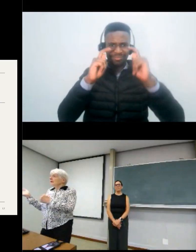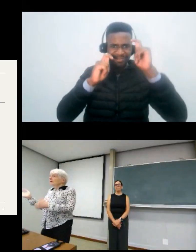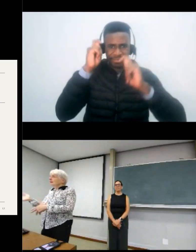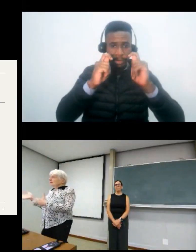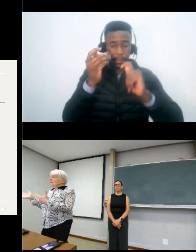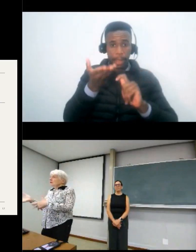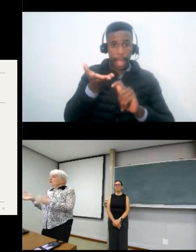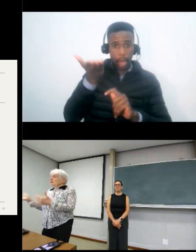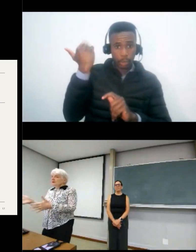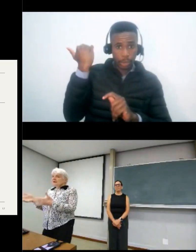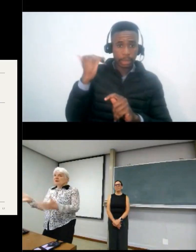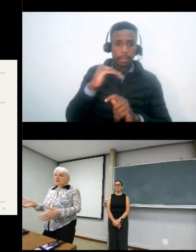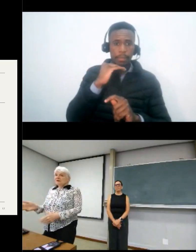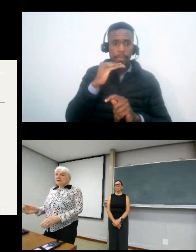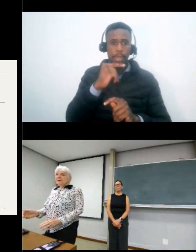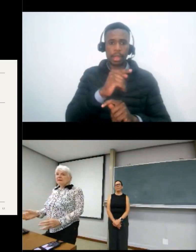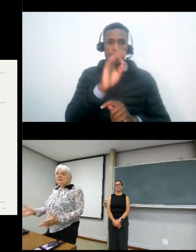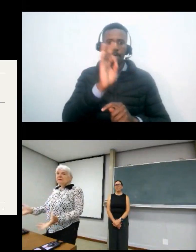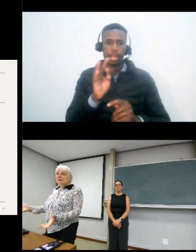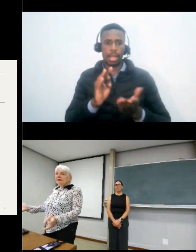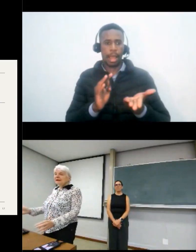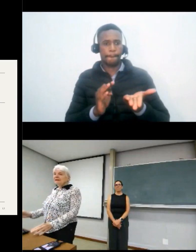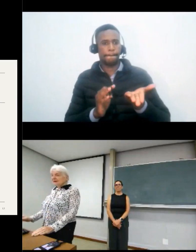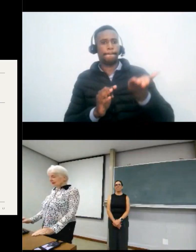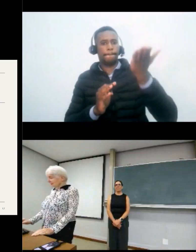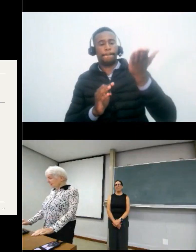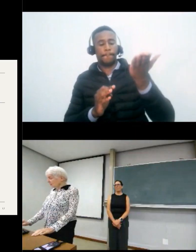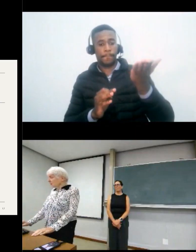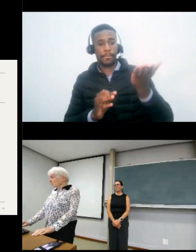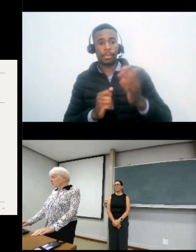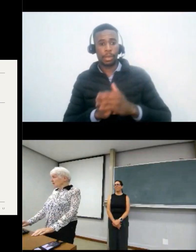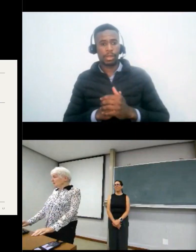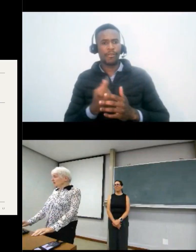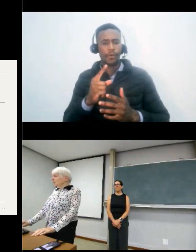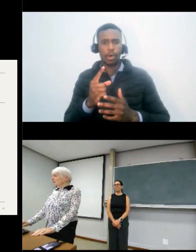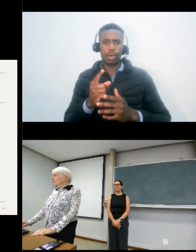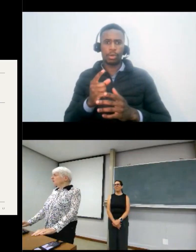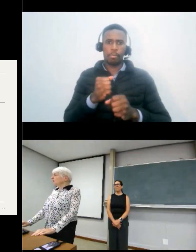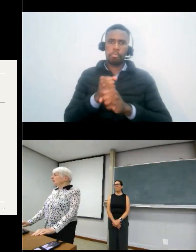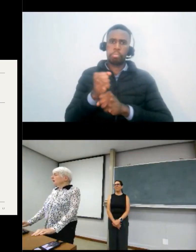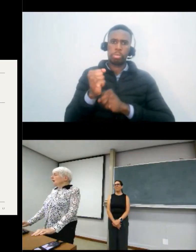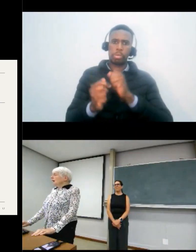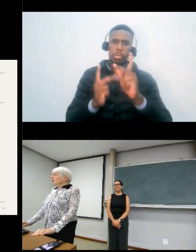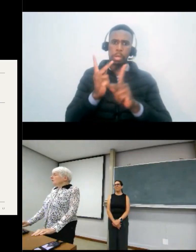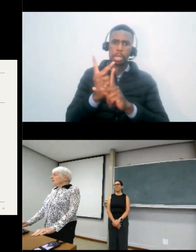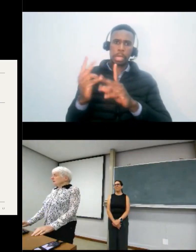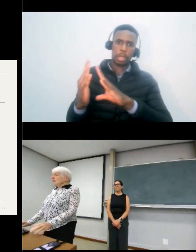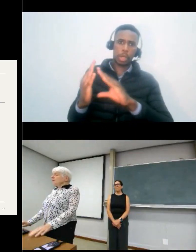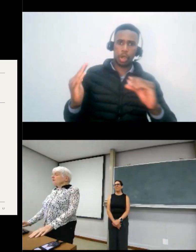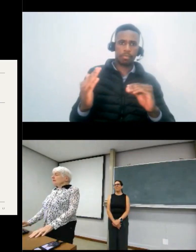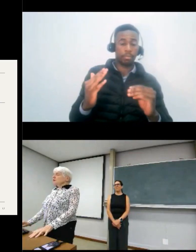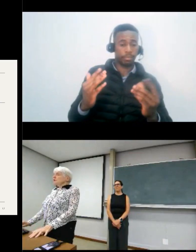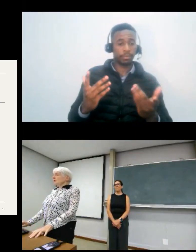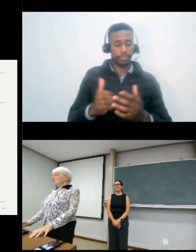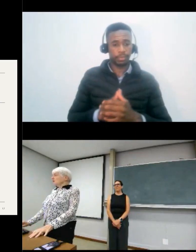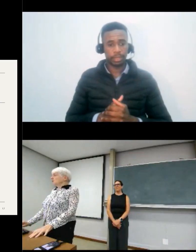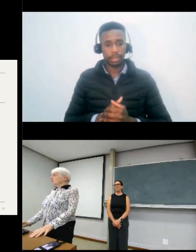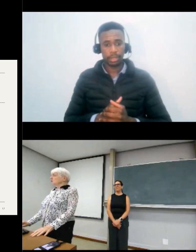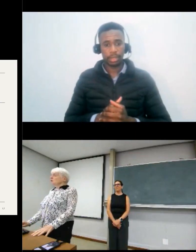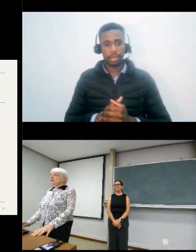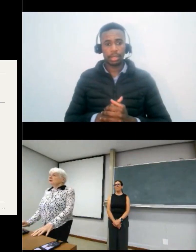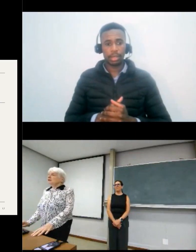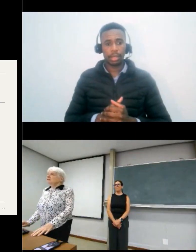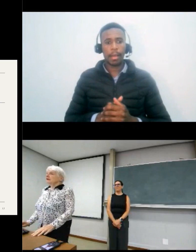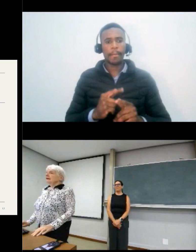up. So this is one of the later things in acquisition you can conclude. But the number of manual